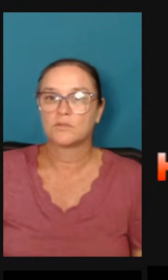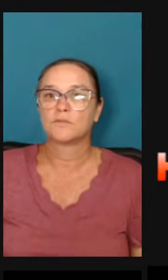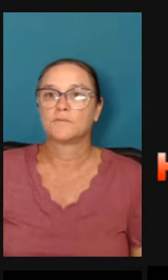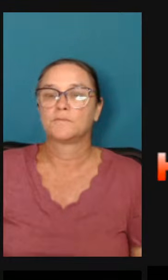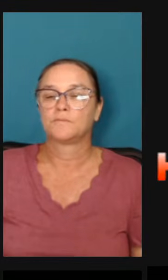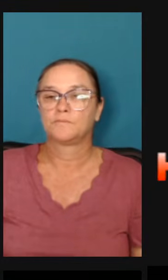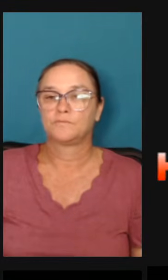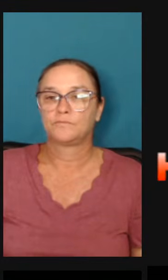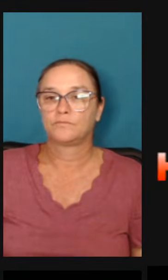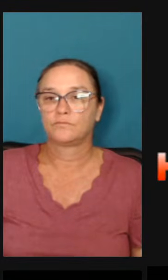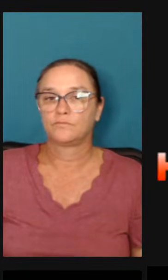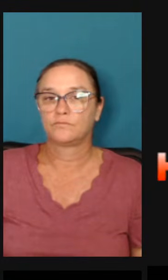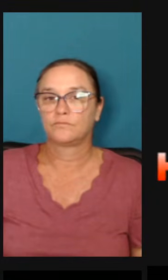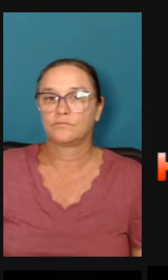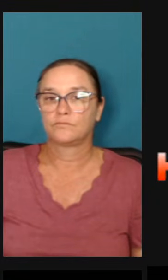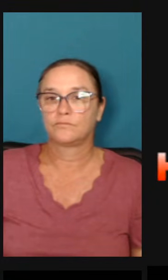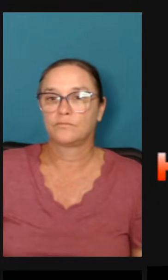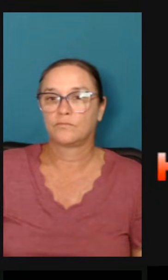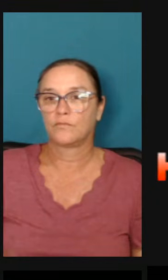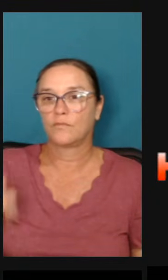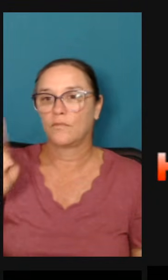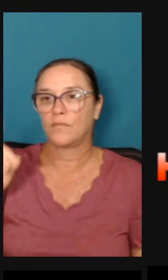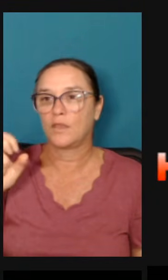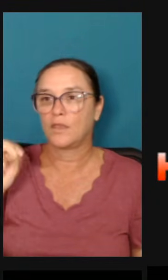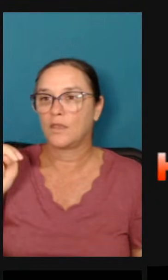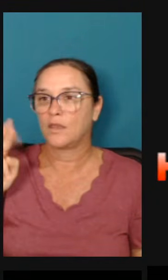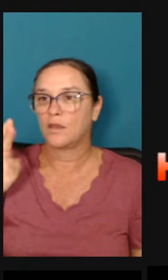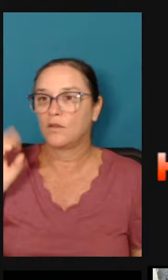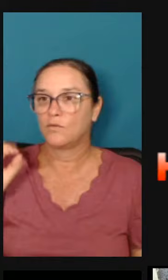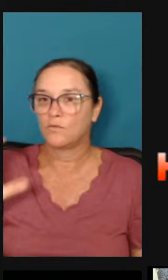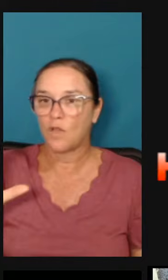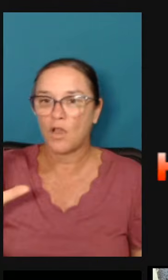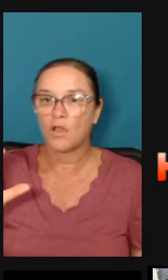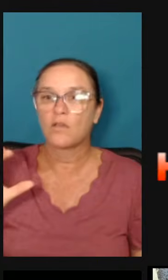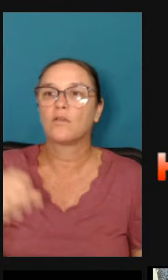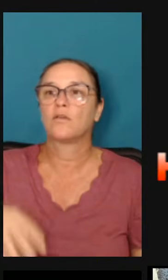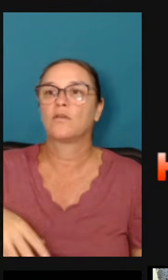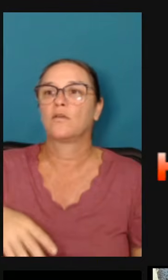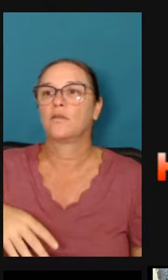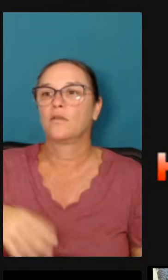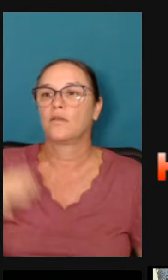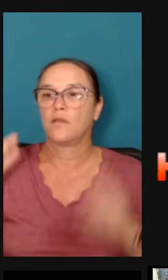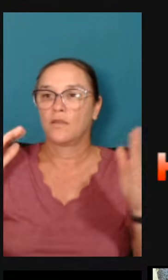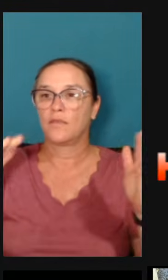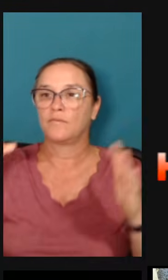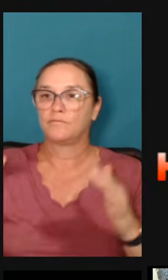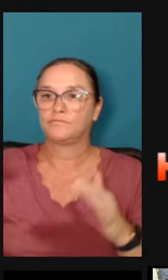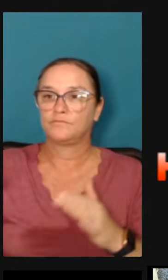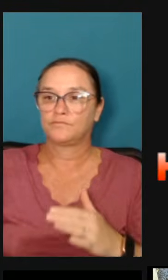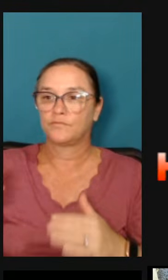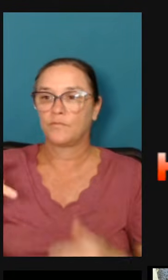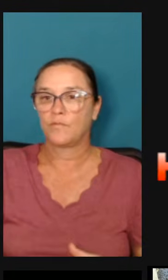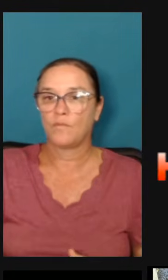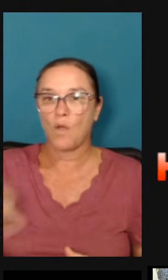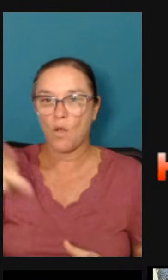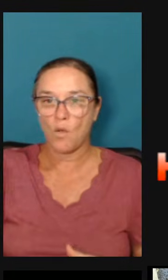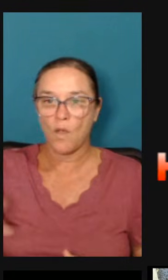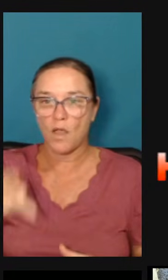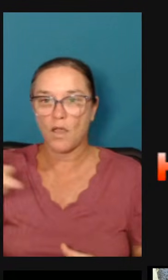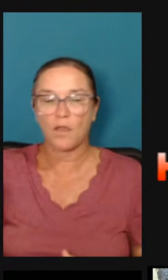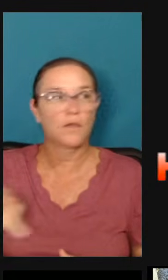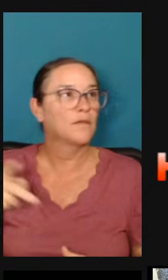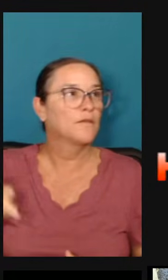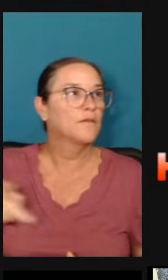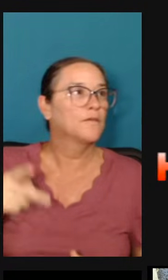A little bit in Eden Rock. Again, pretty fine stuff once we get down here. Further down in Pahoa.